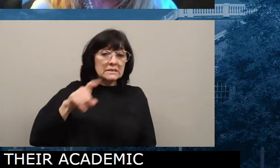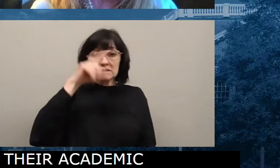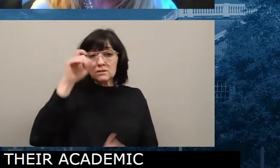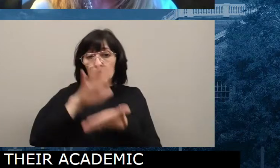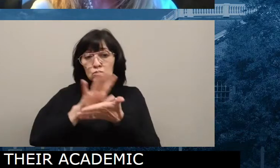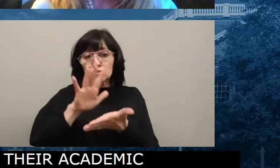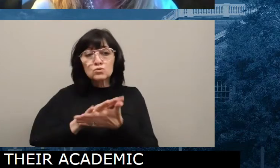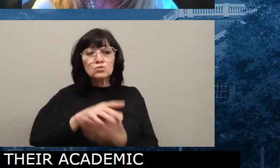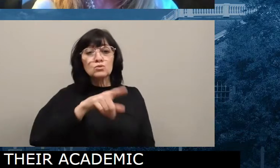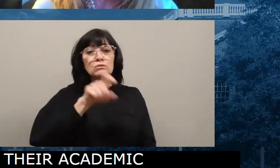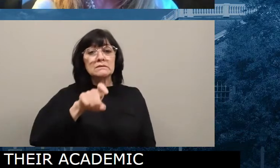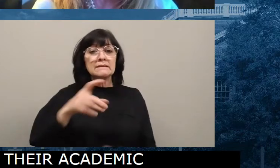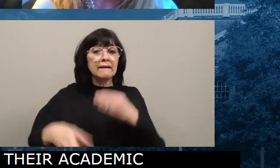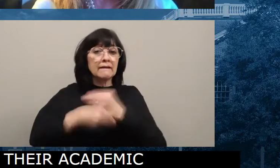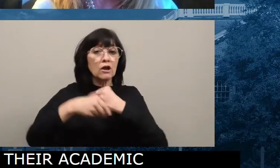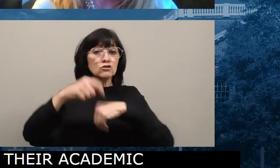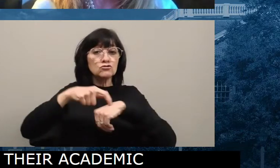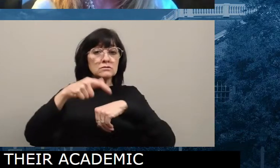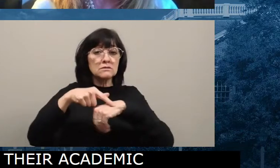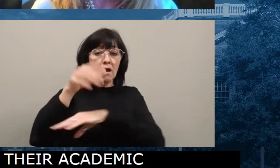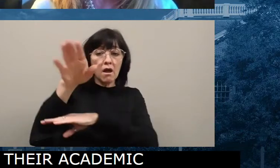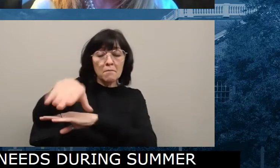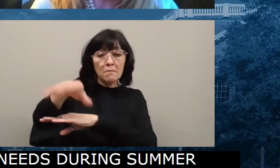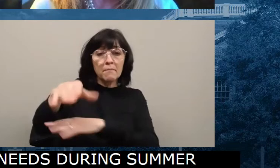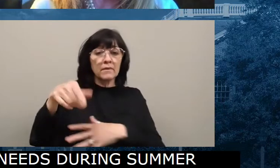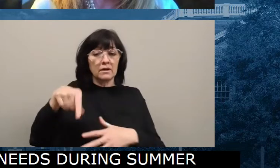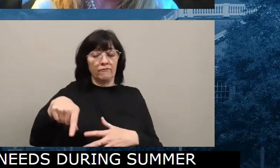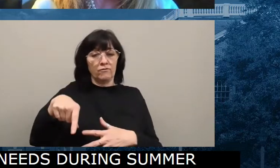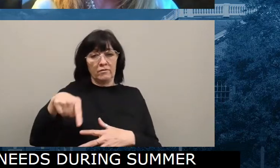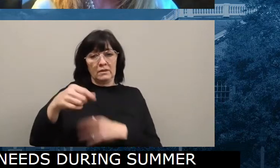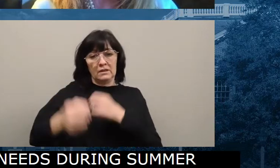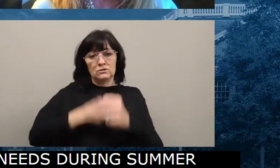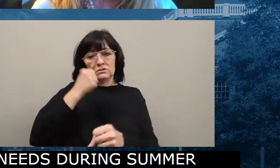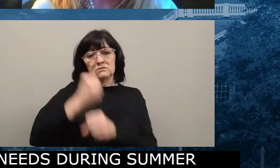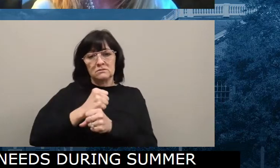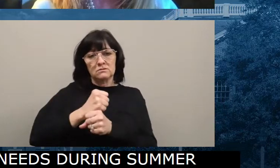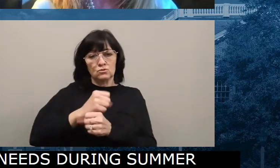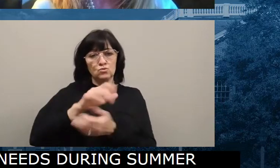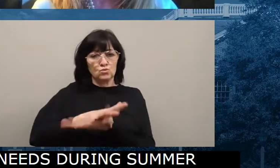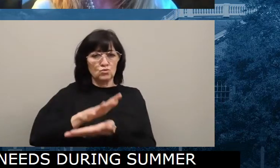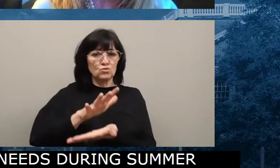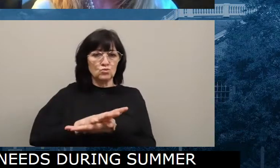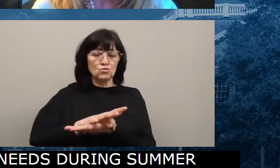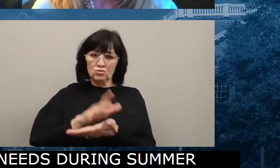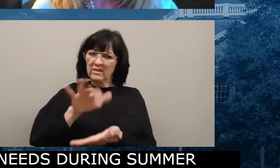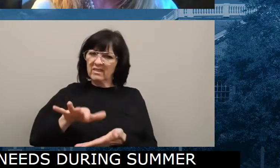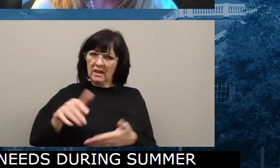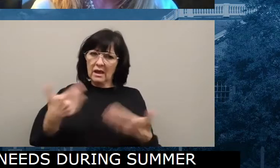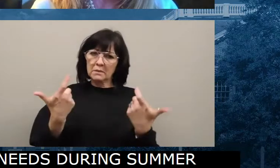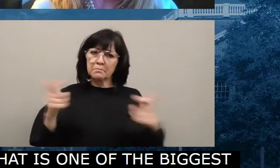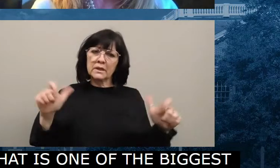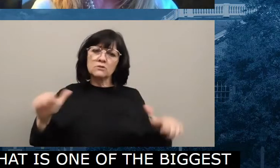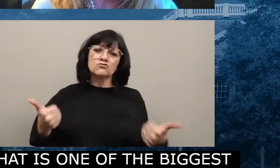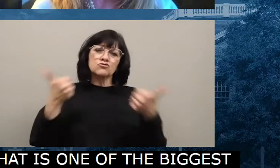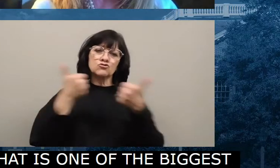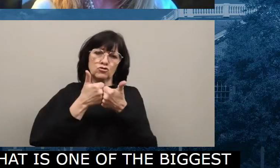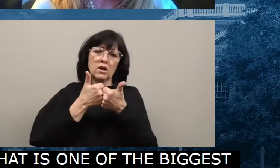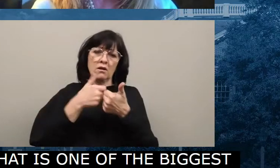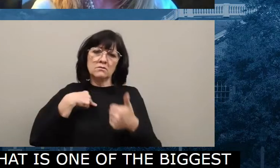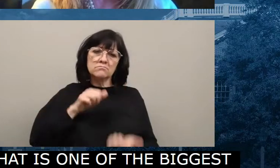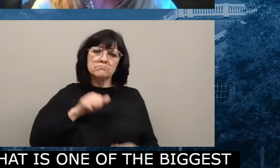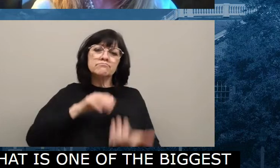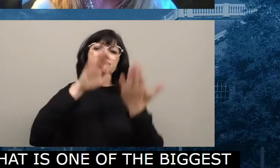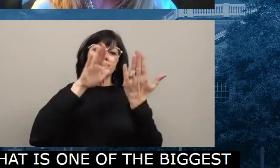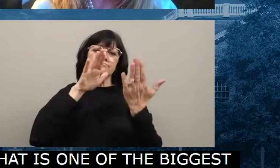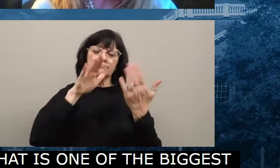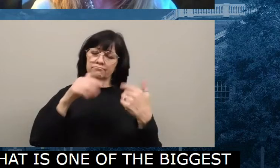year. That is one of the biggest challenges that we face as a state in an area where I am particularly focused, along with